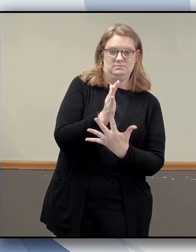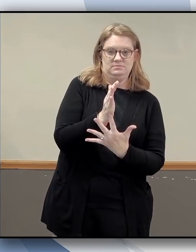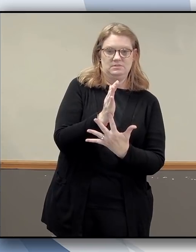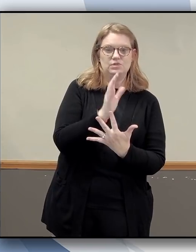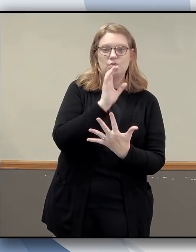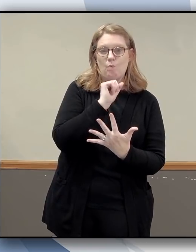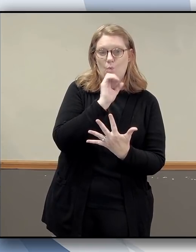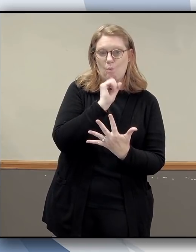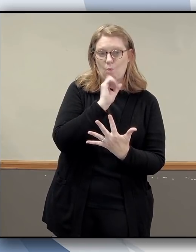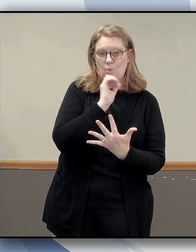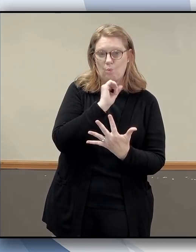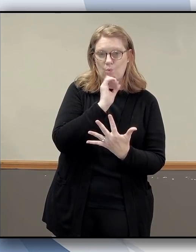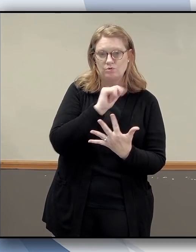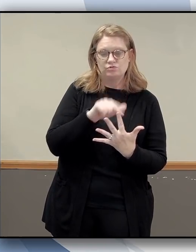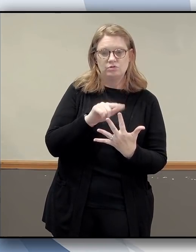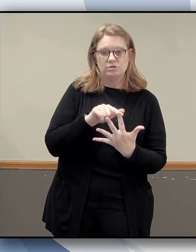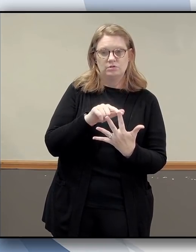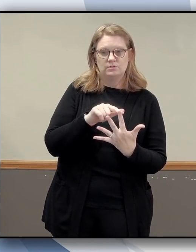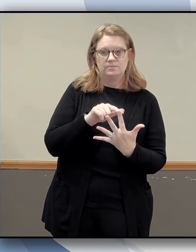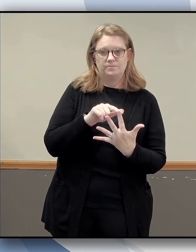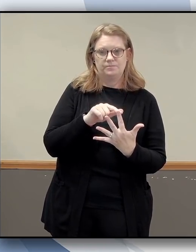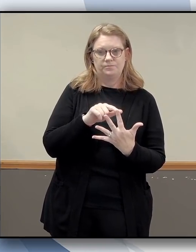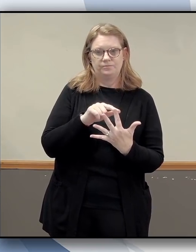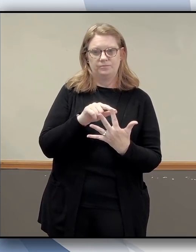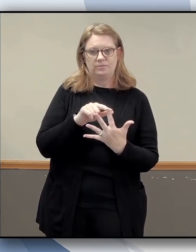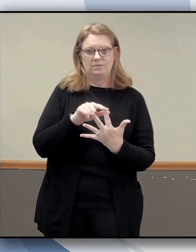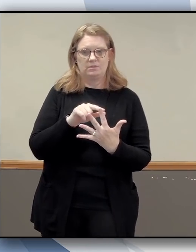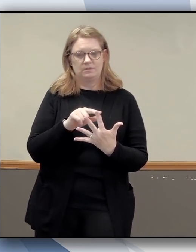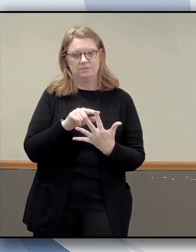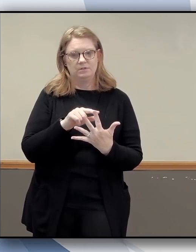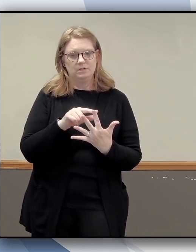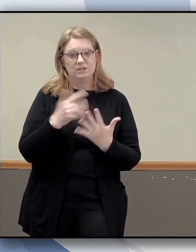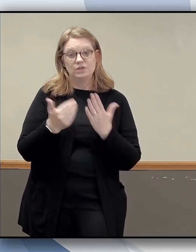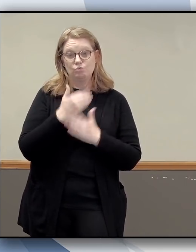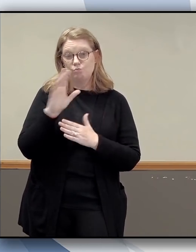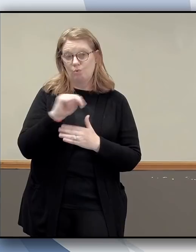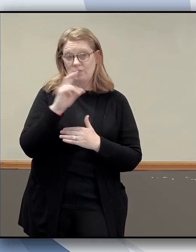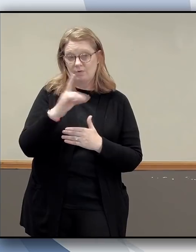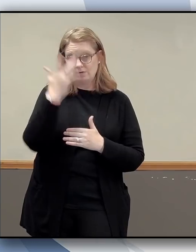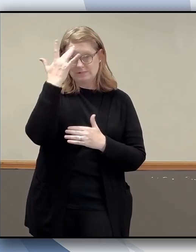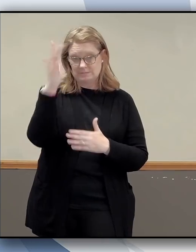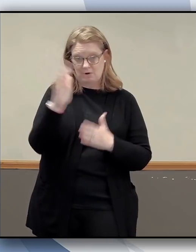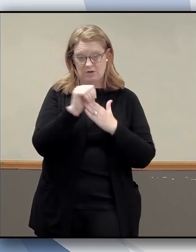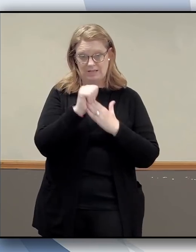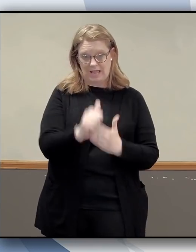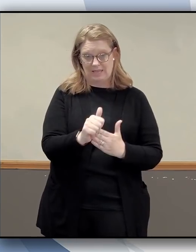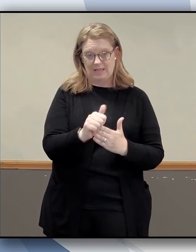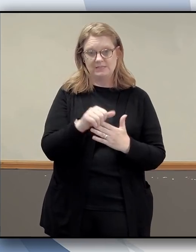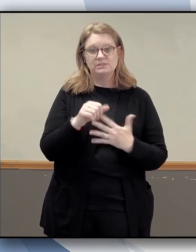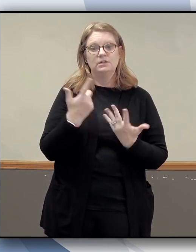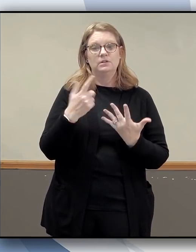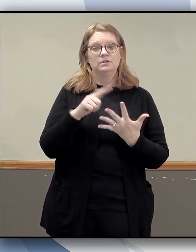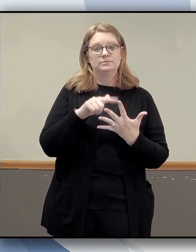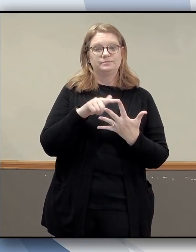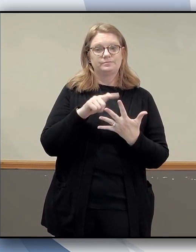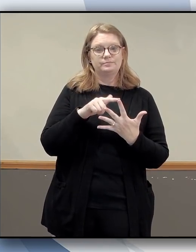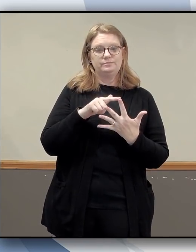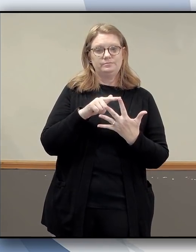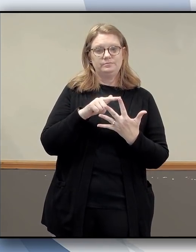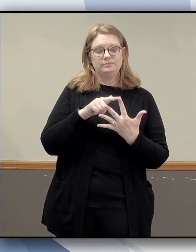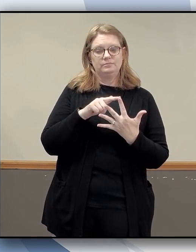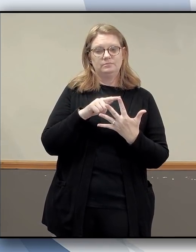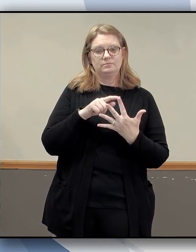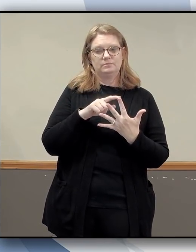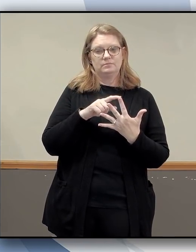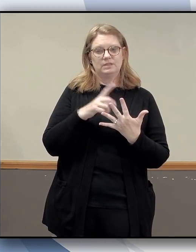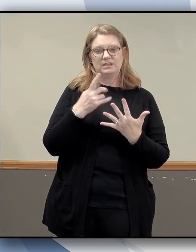level. And again, these counties refer to the new North Dakota SMART guidelines. For the guidelines, I covered just